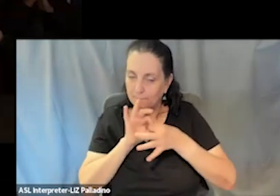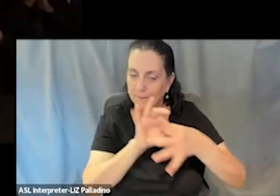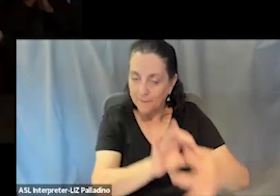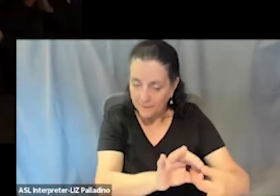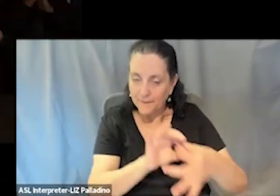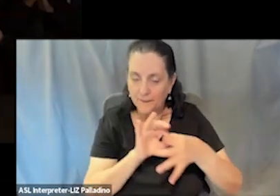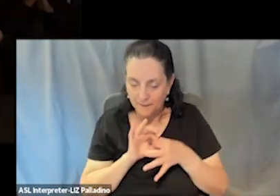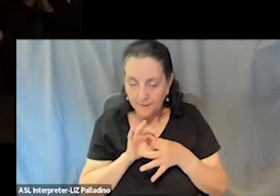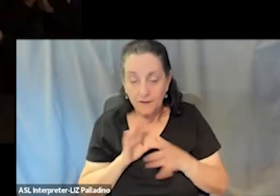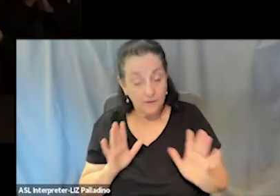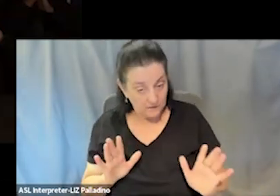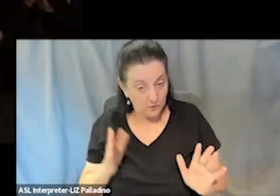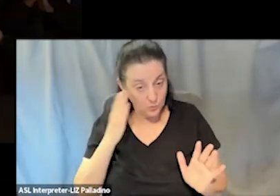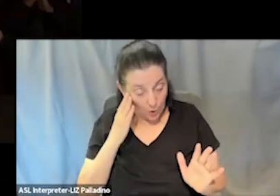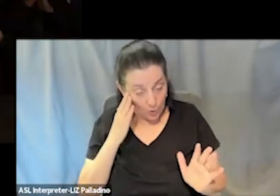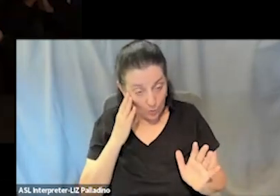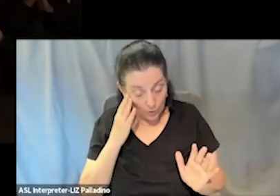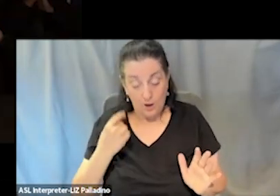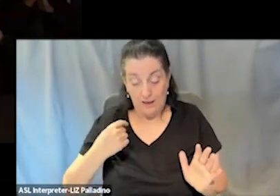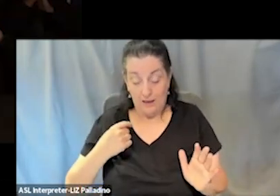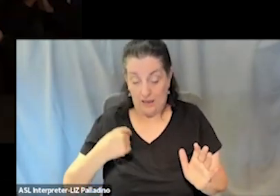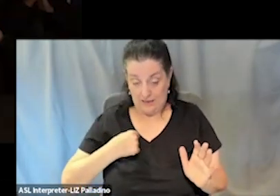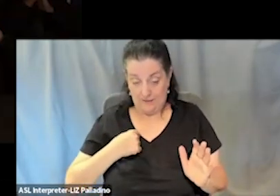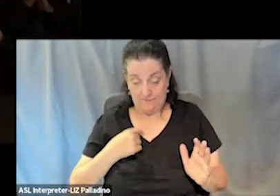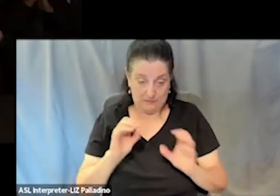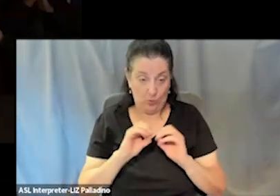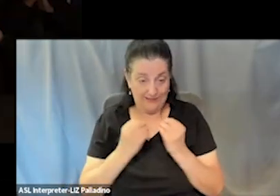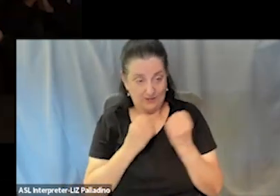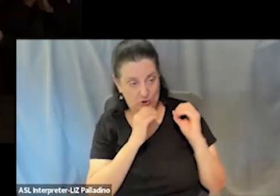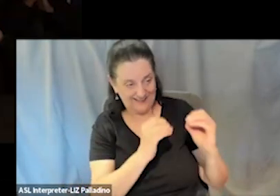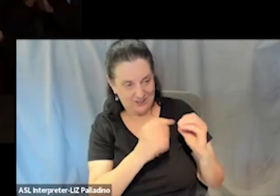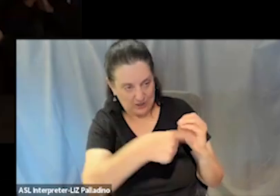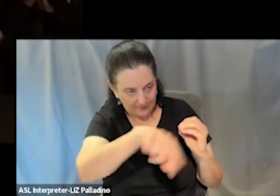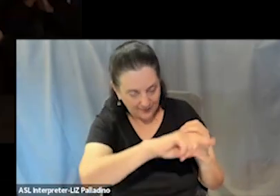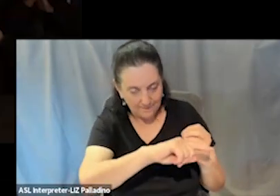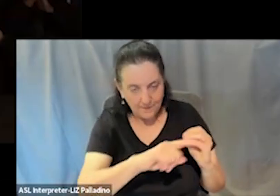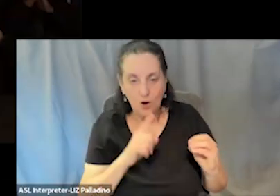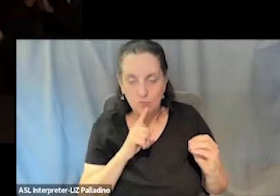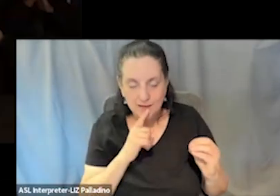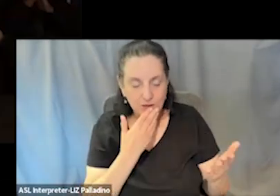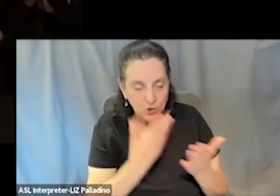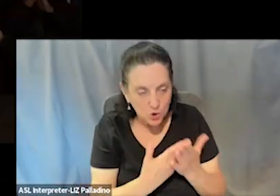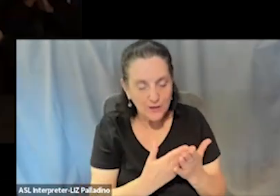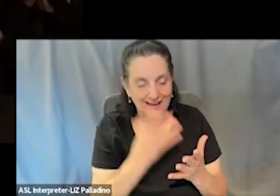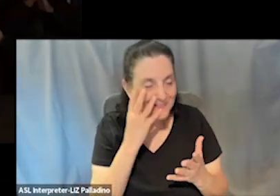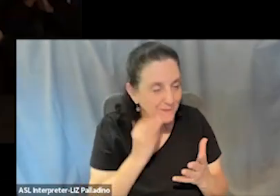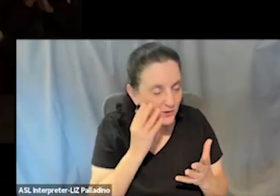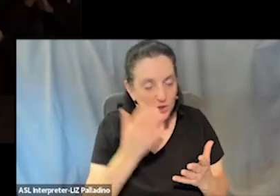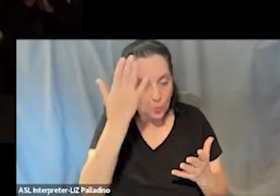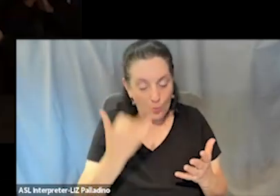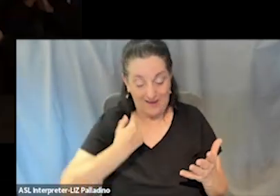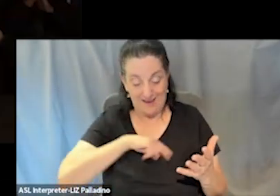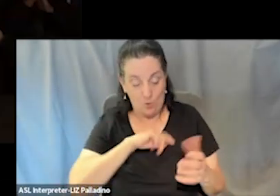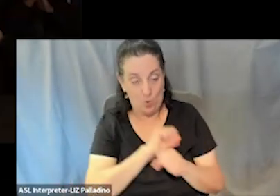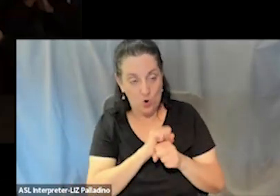While you are teaching them, hopefully through compelling examples and meaningful experiences, why your work matters and what